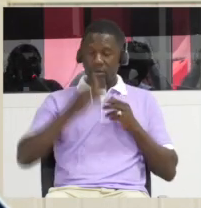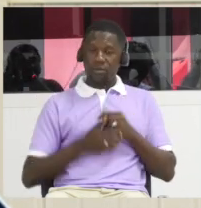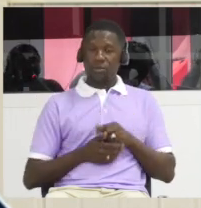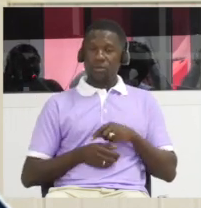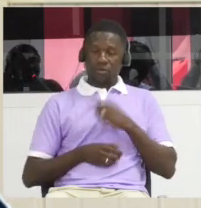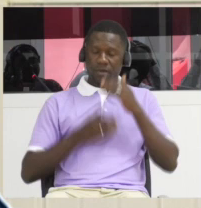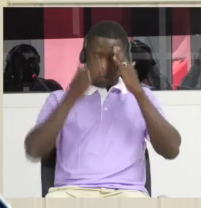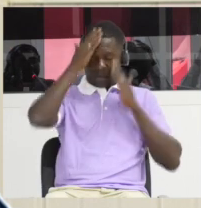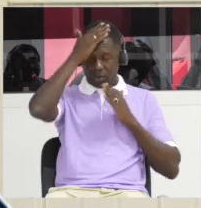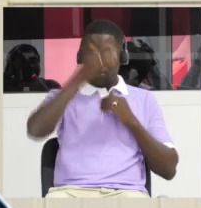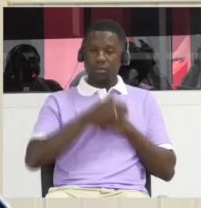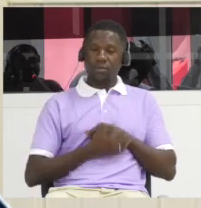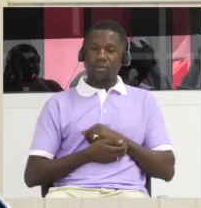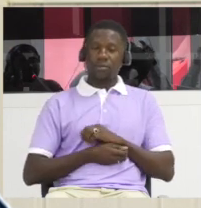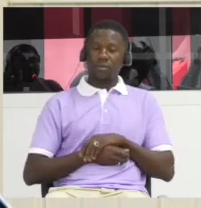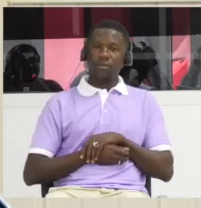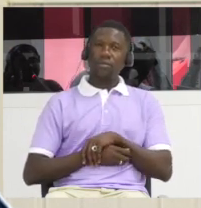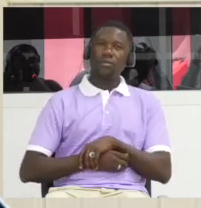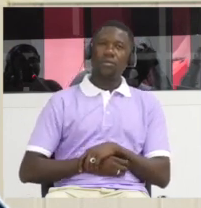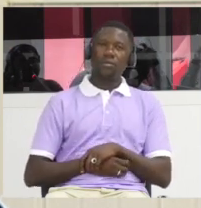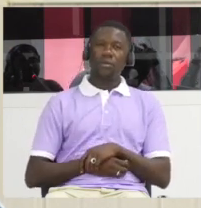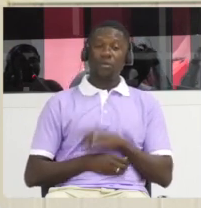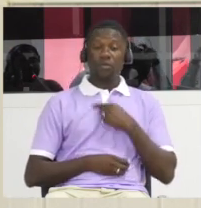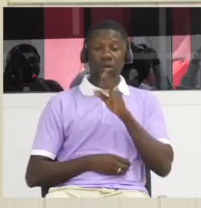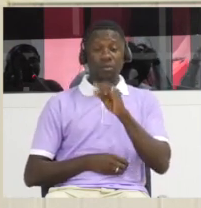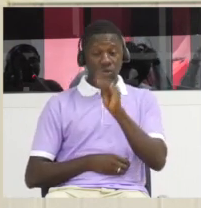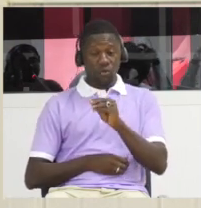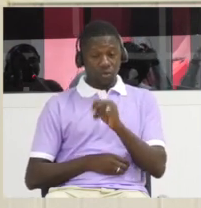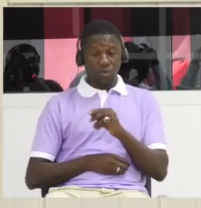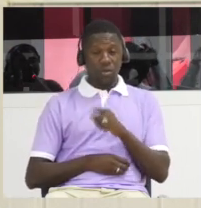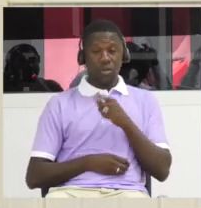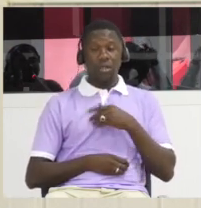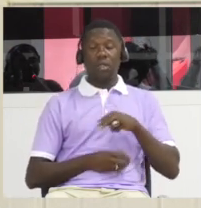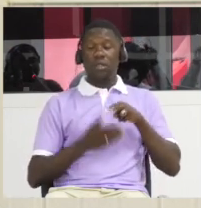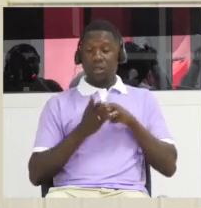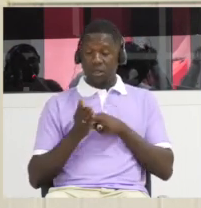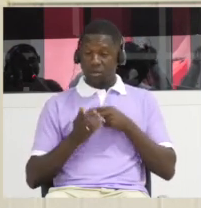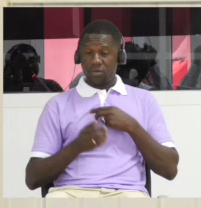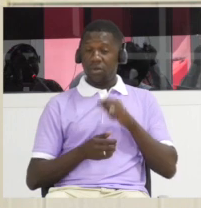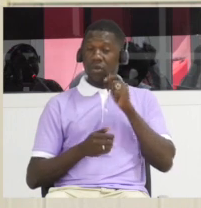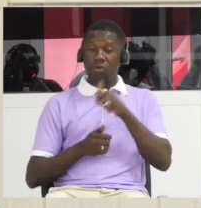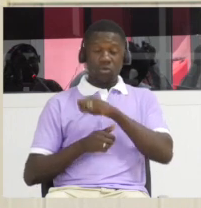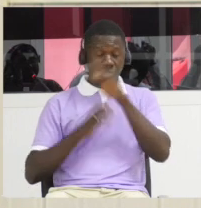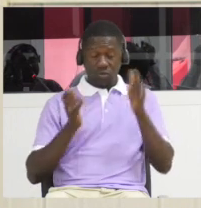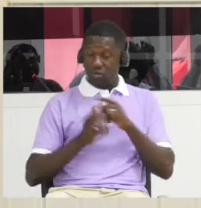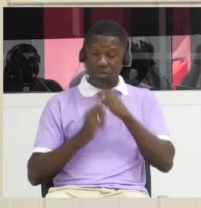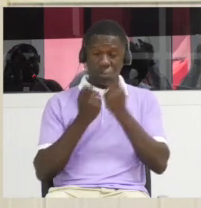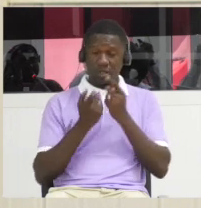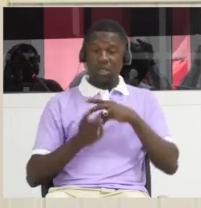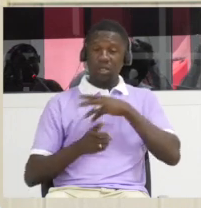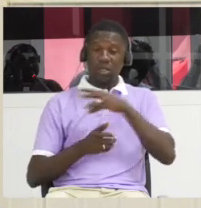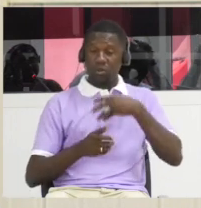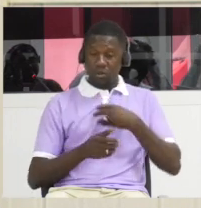army. And but for them to do so, they need to be provided with the requisite resources. They